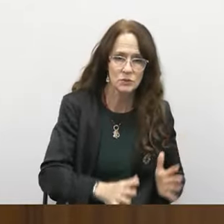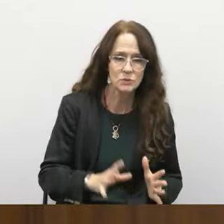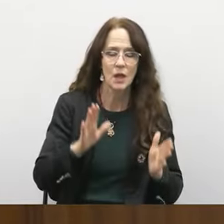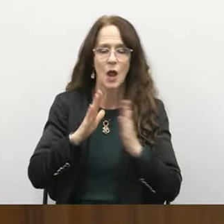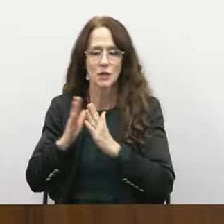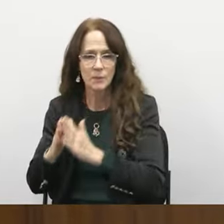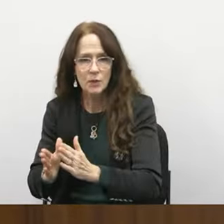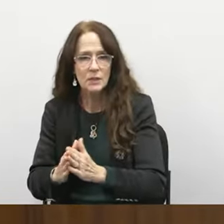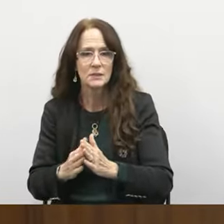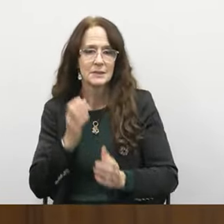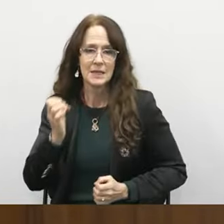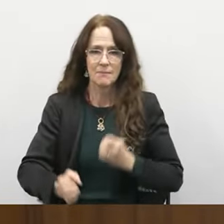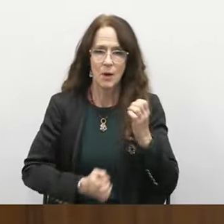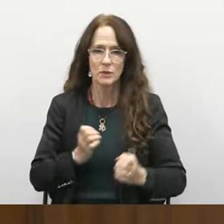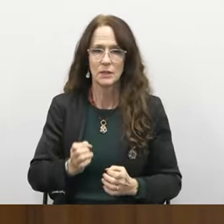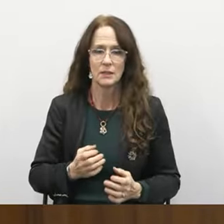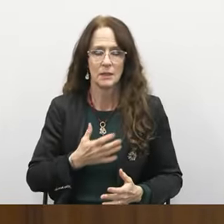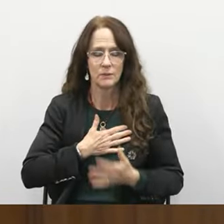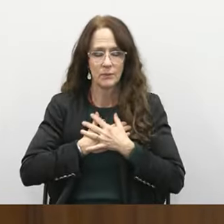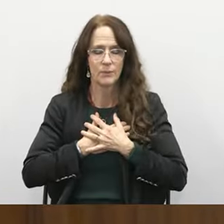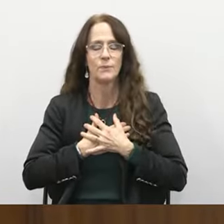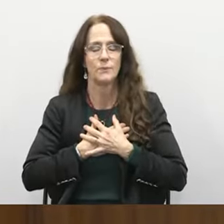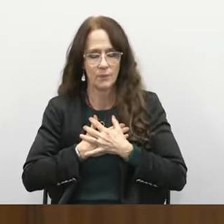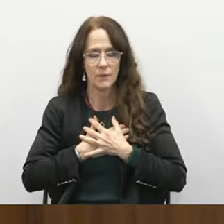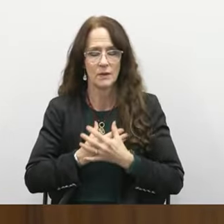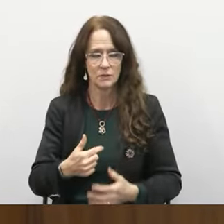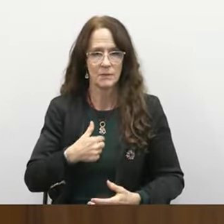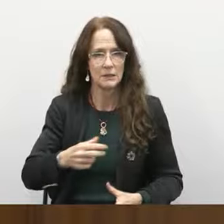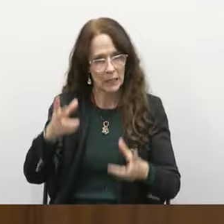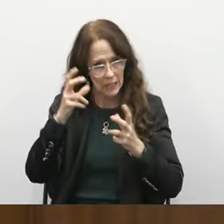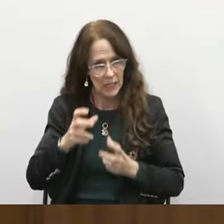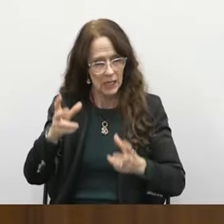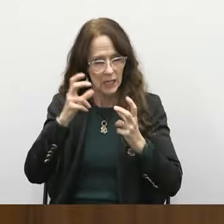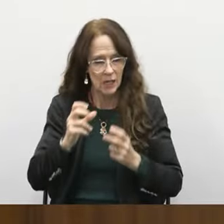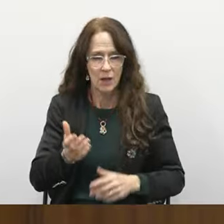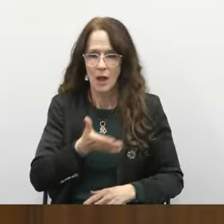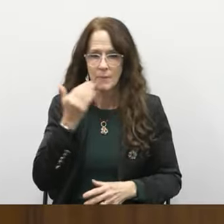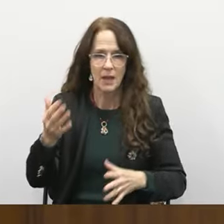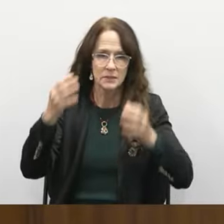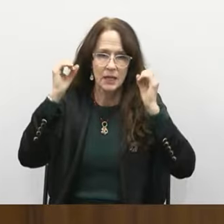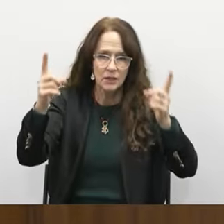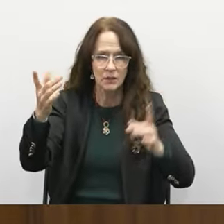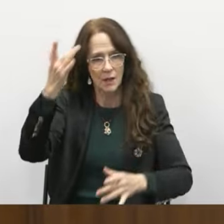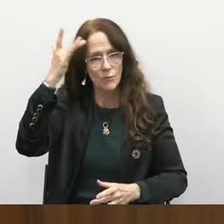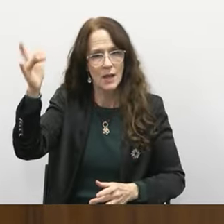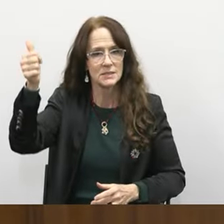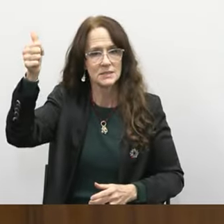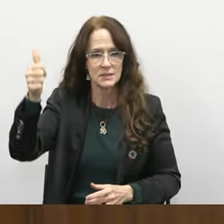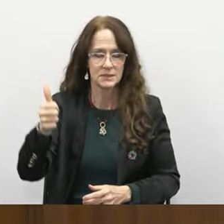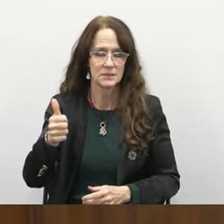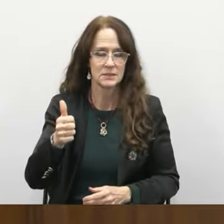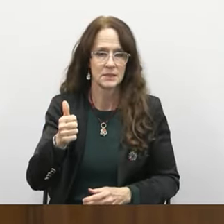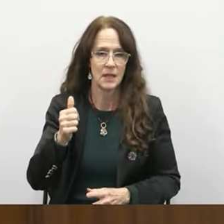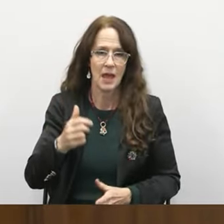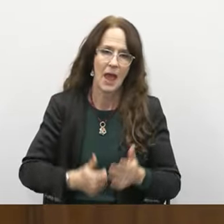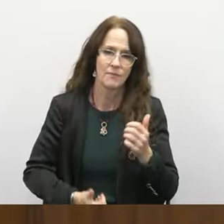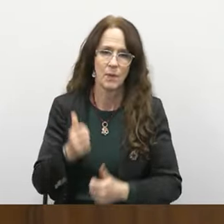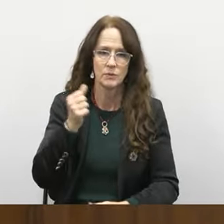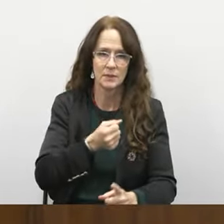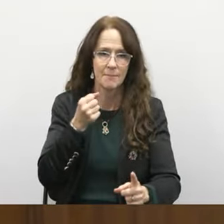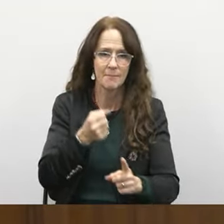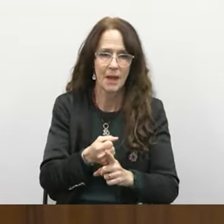It's moving to me to have to hear our best educators, our brightest, the ones that have the most impact